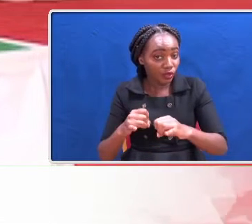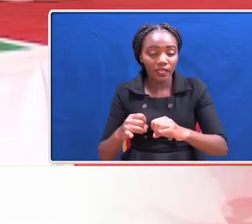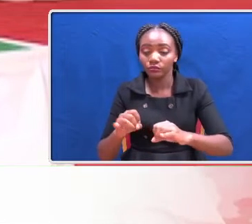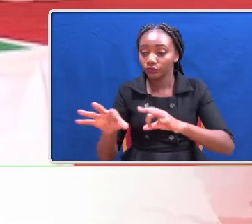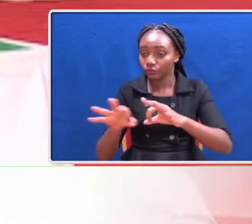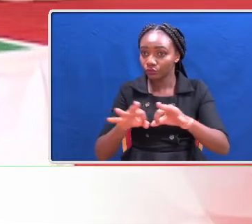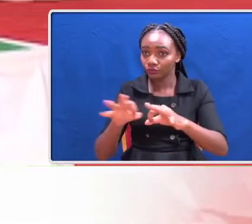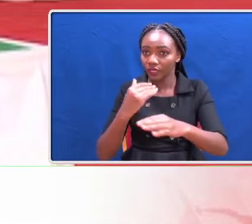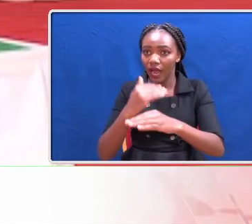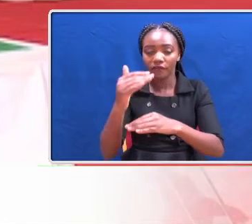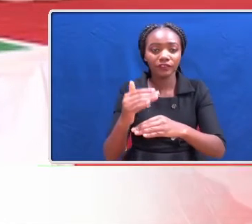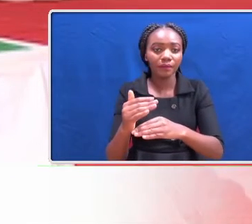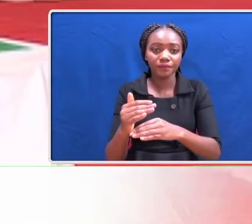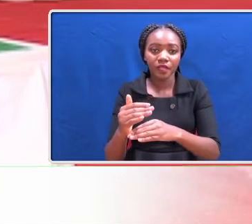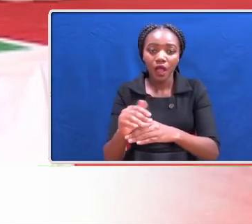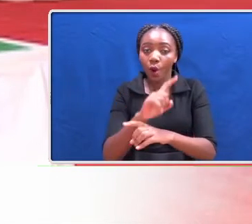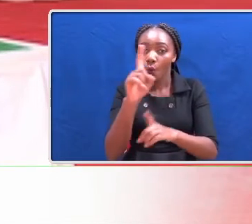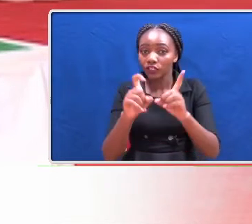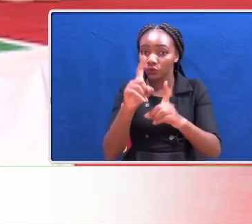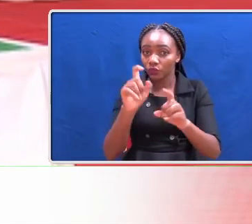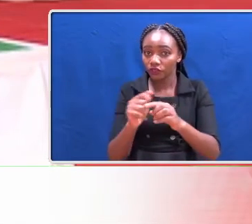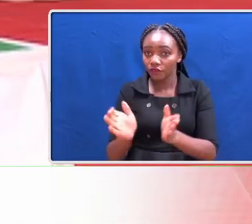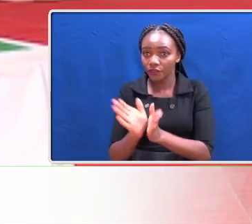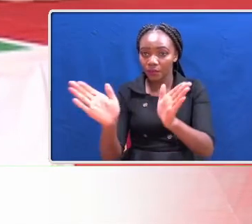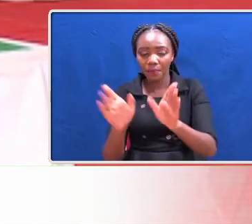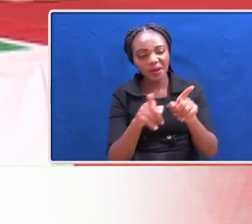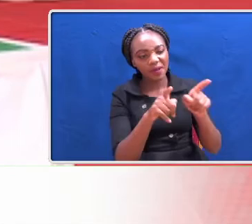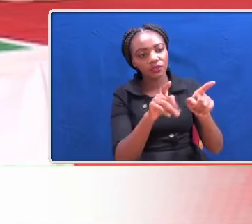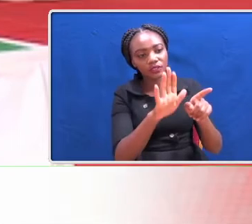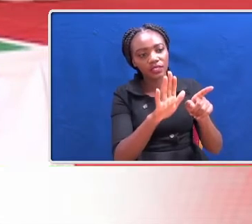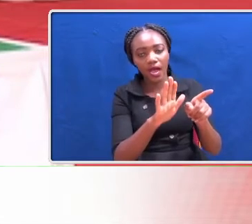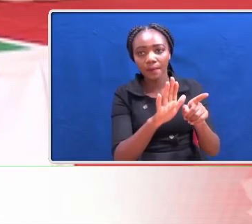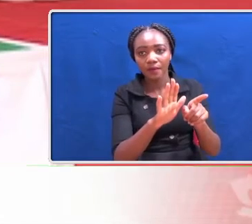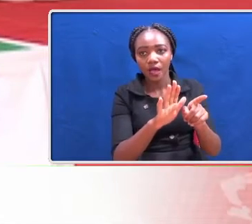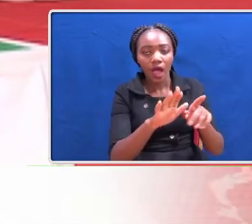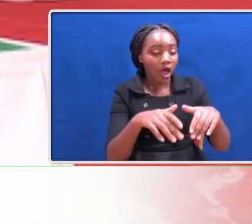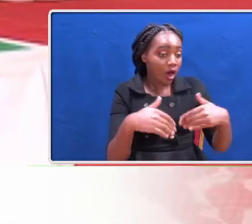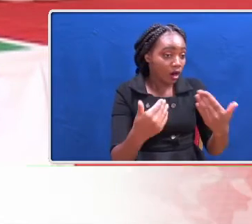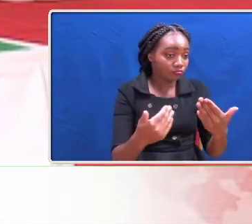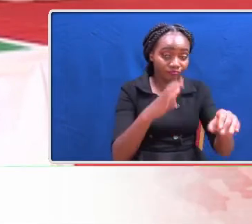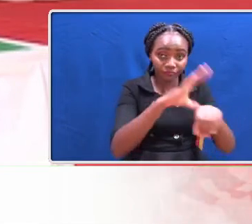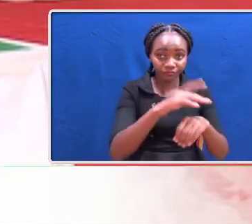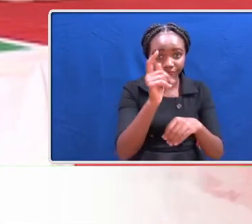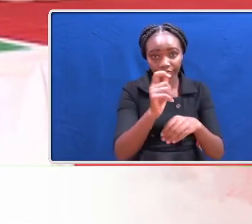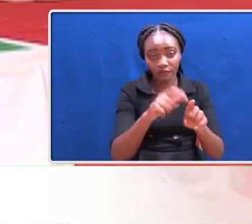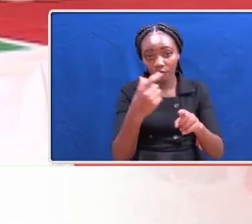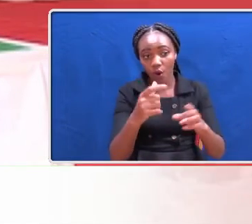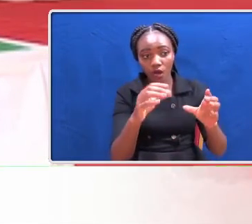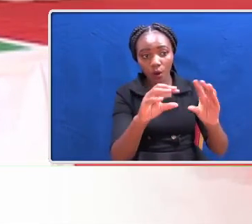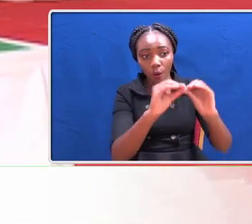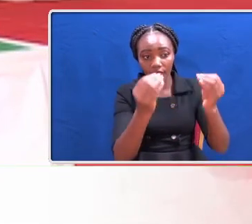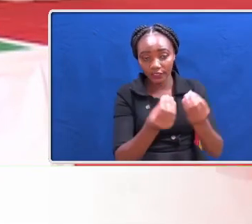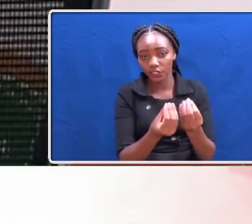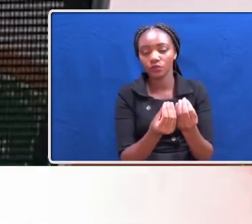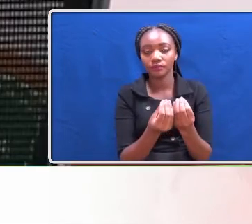mawasilisho kutoka kwa umma akishutumiwa kutumia mswada wa mwenzake kupata ufadhili kutoka shirika moja la